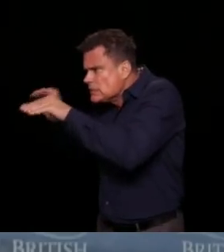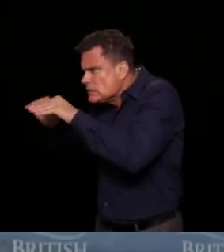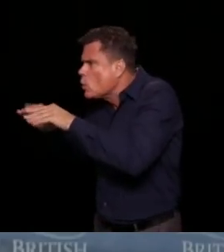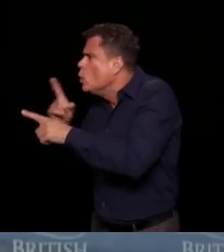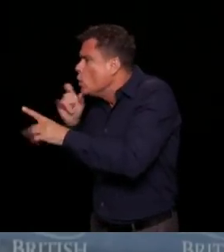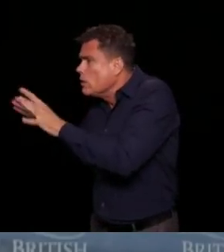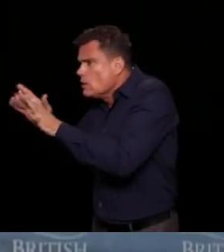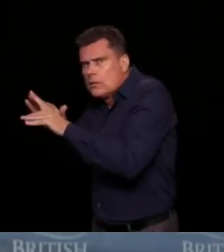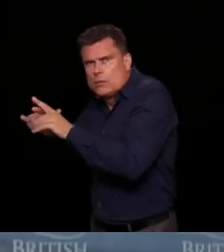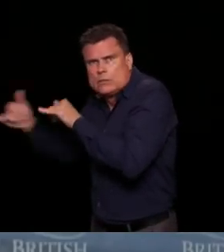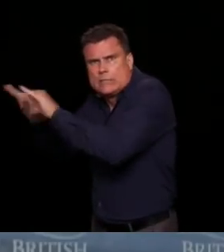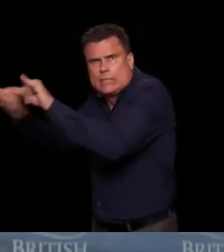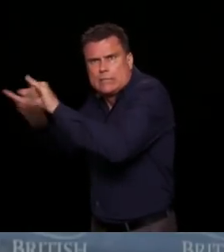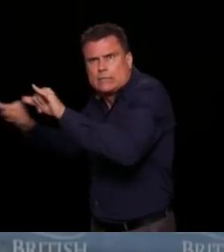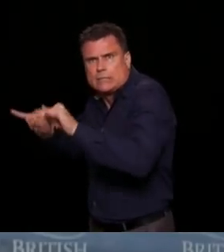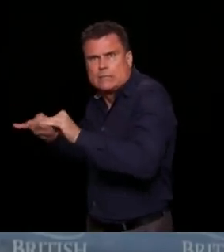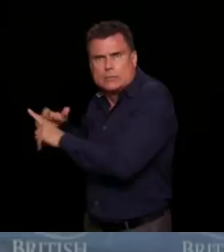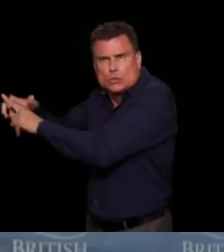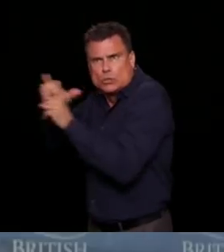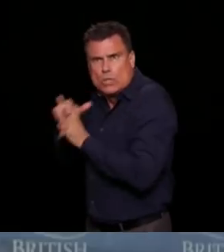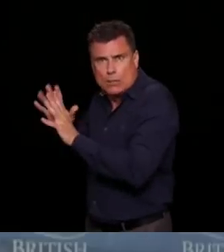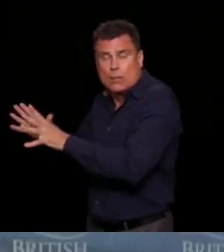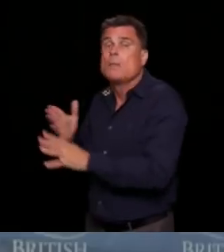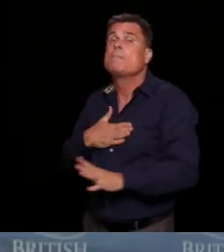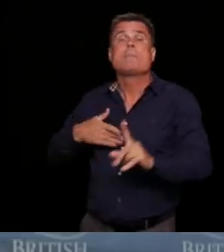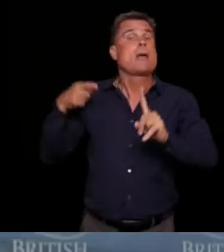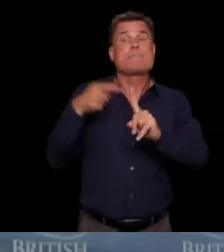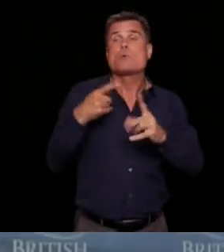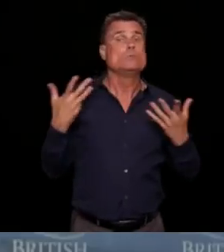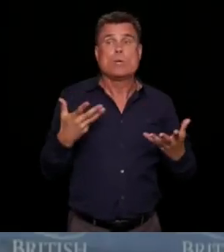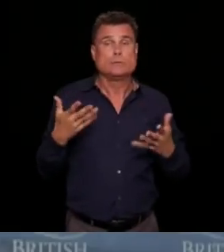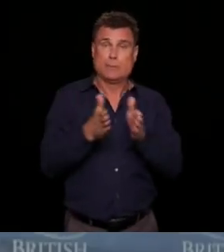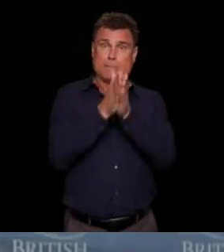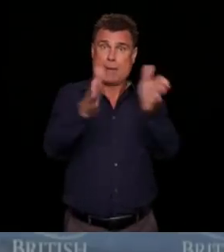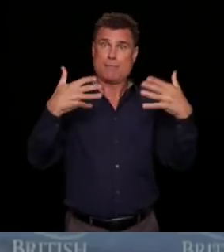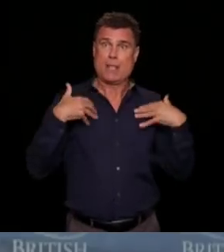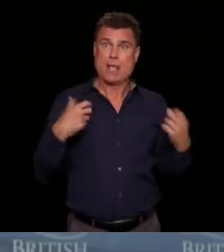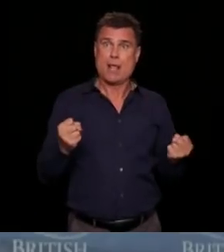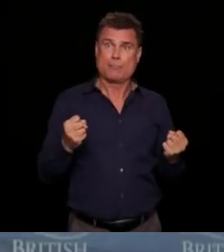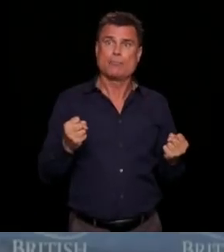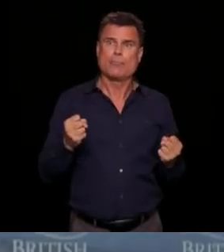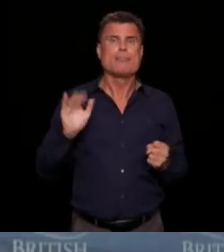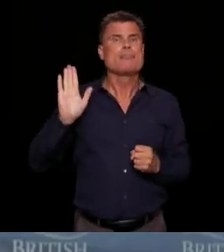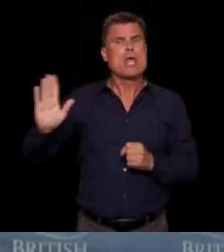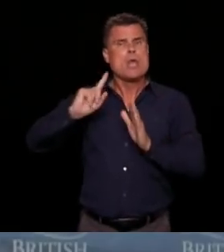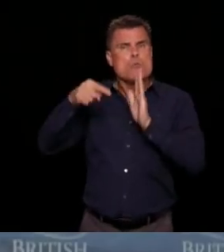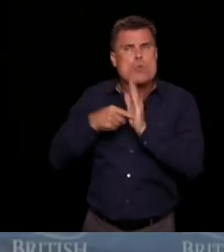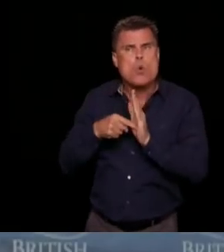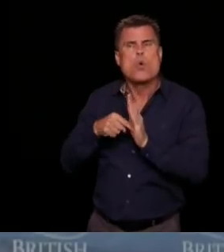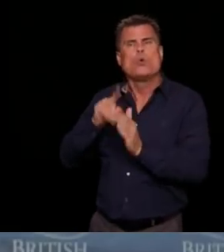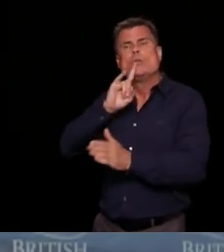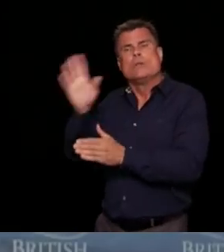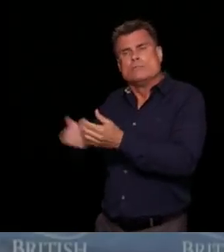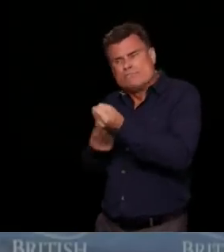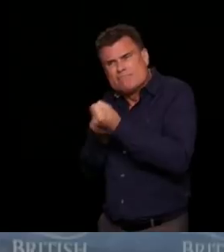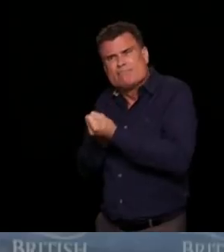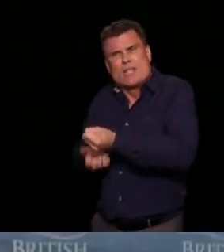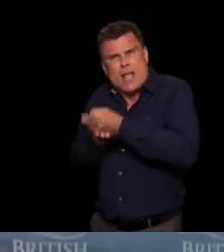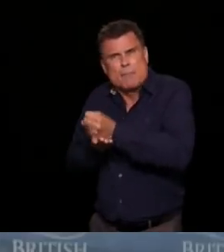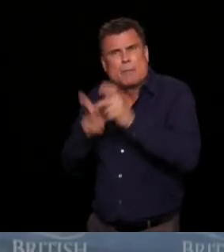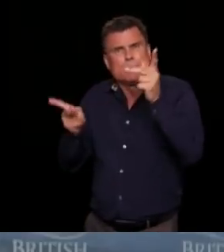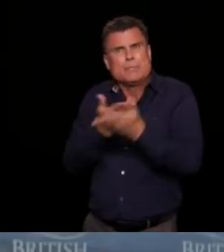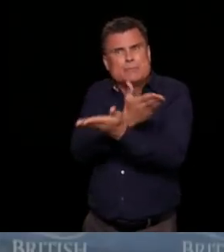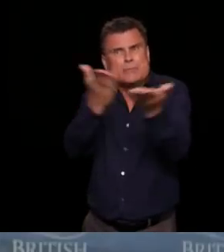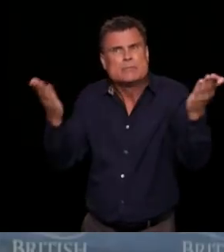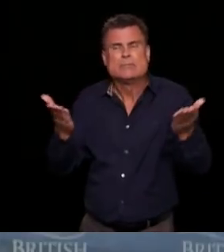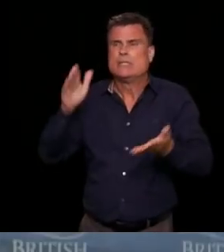long-term care. In short, public health is doing what they do, which is to help people, to alleviate suffering, and to